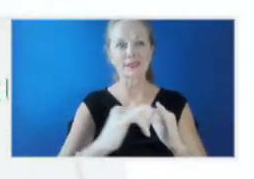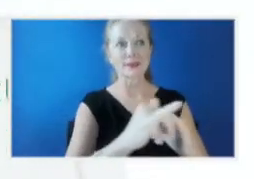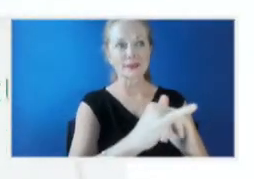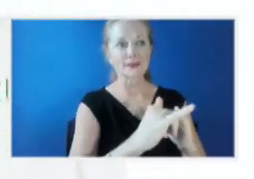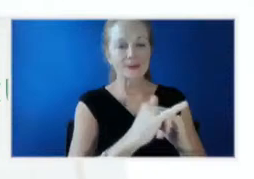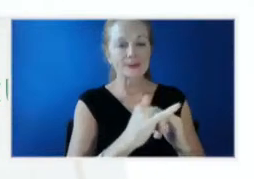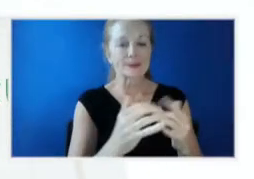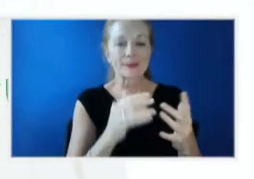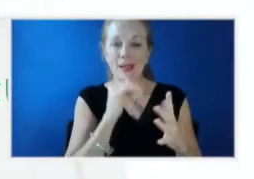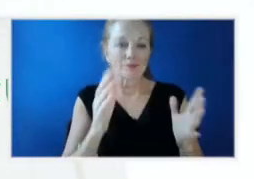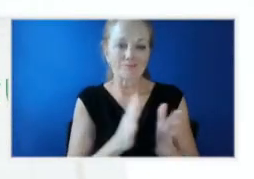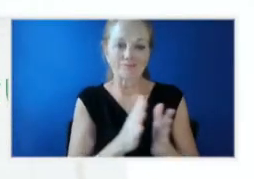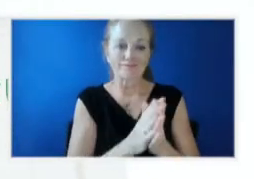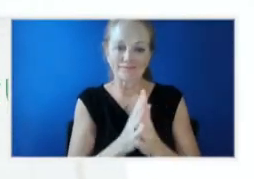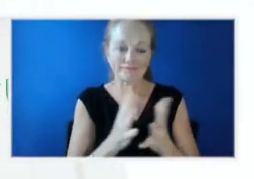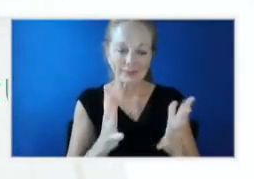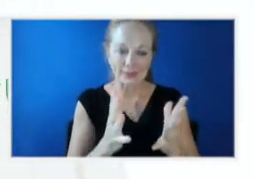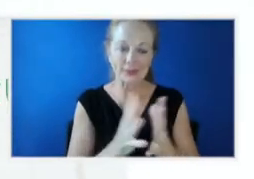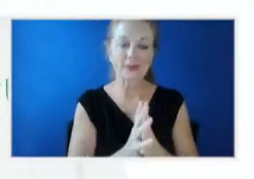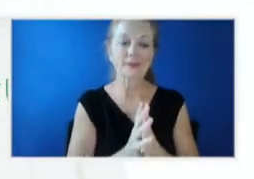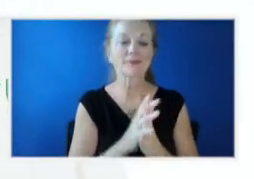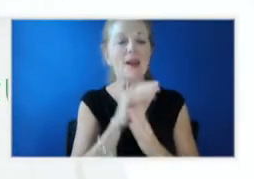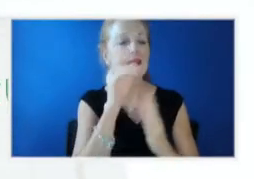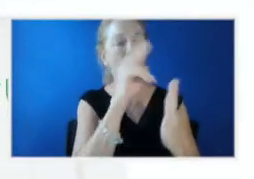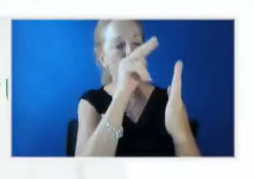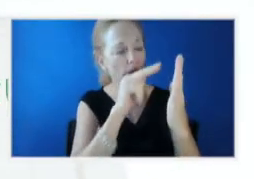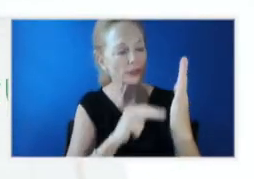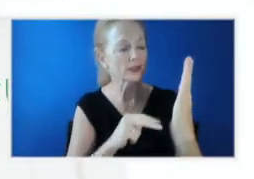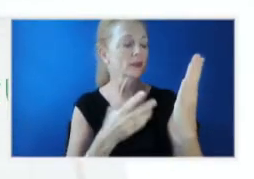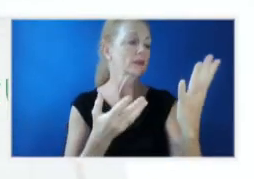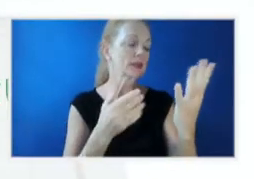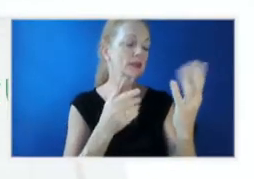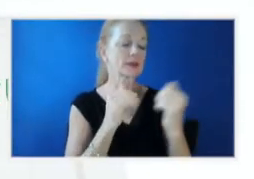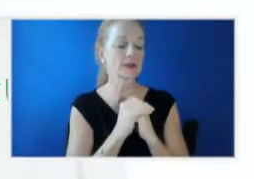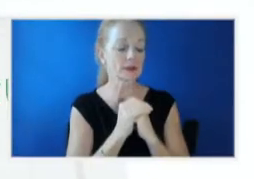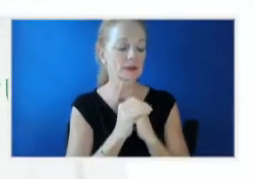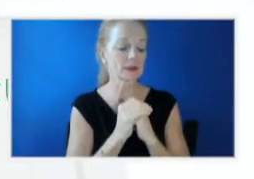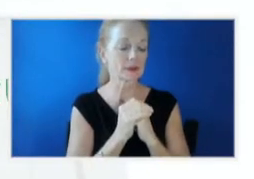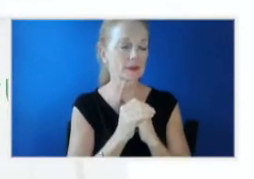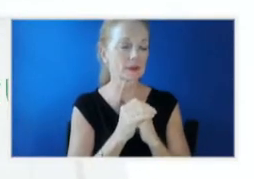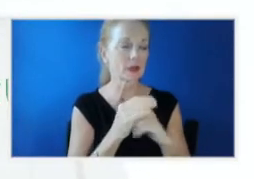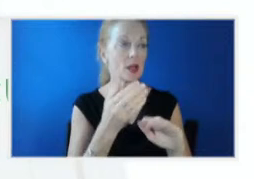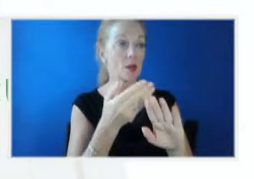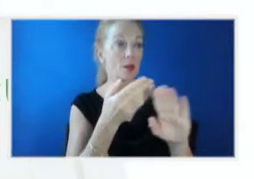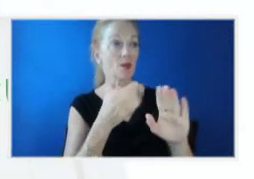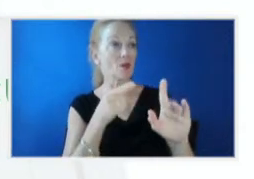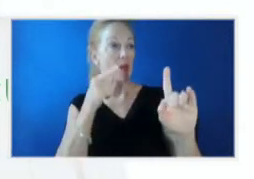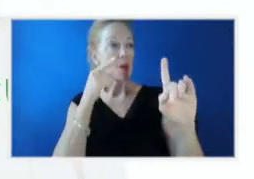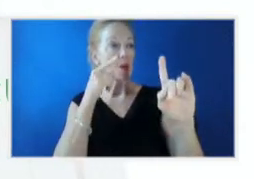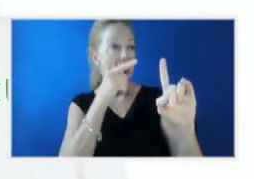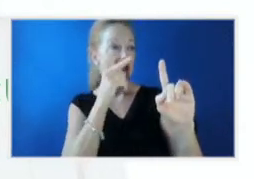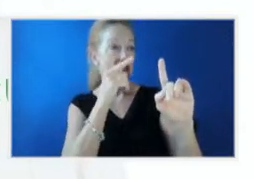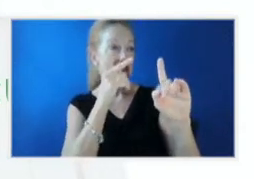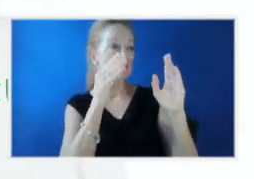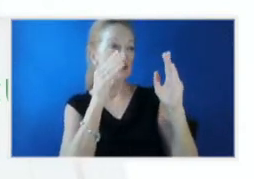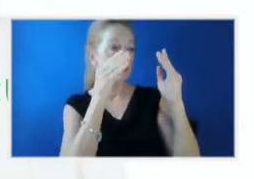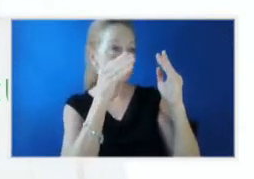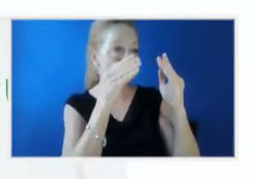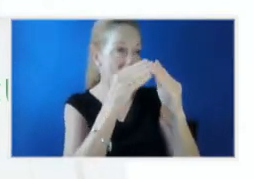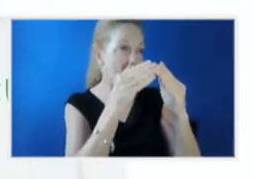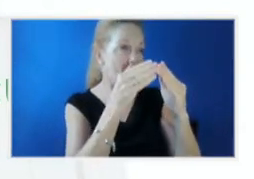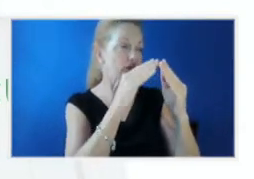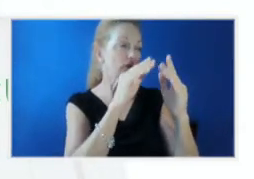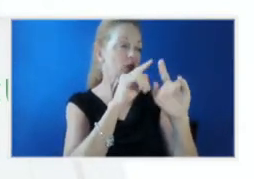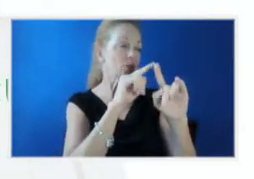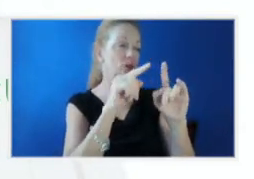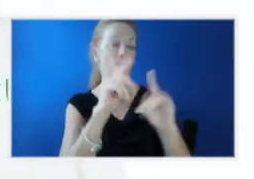So I'm not going to read all of this. We went basically from a mission-centered focus to a people-centered focus to make